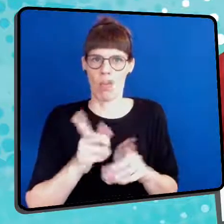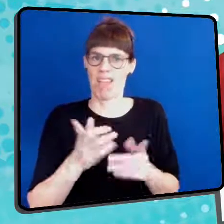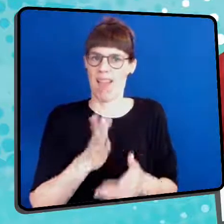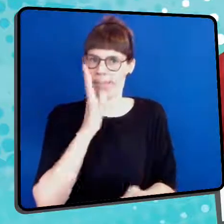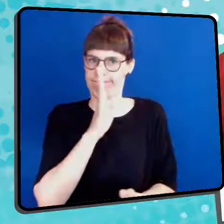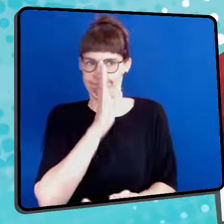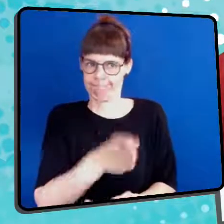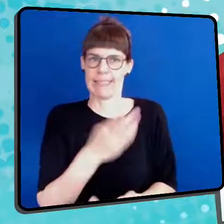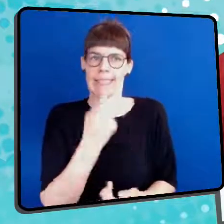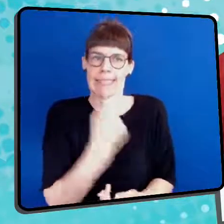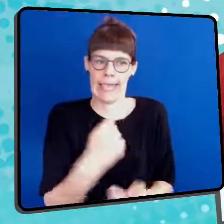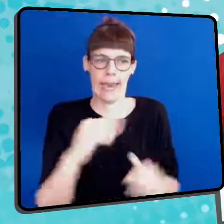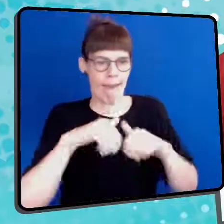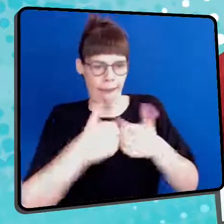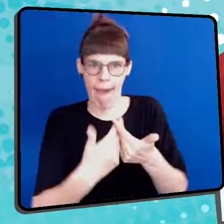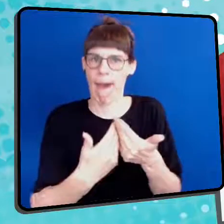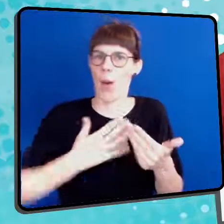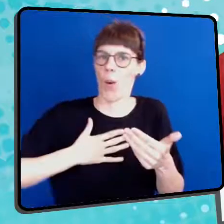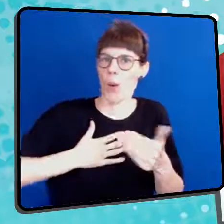So it's